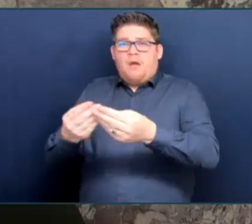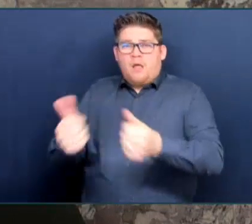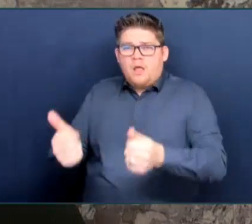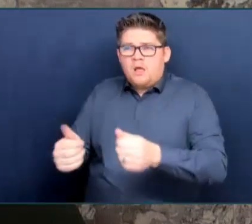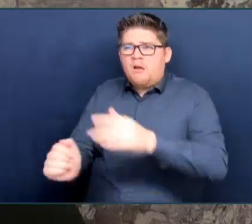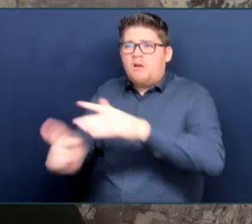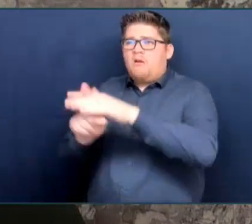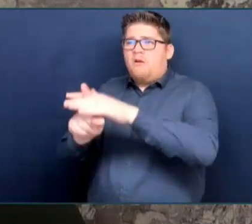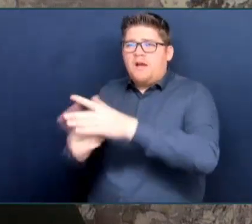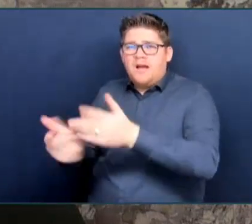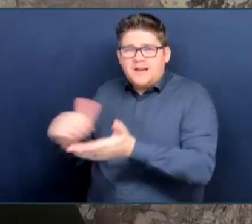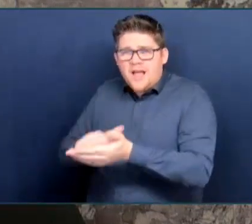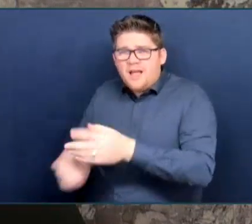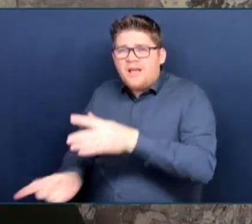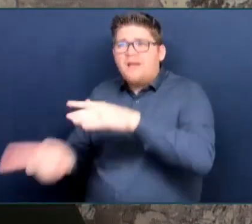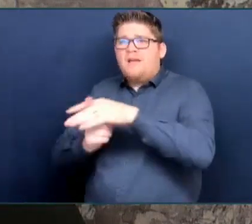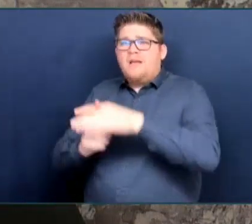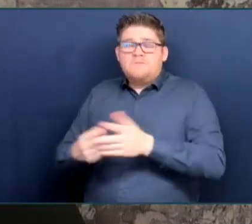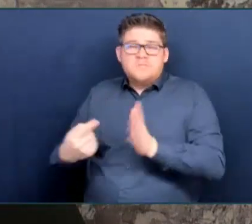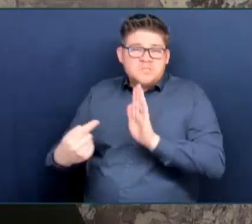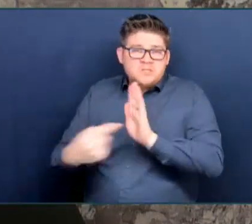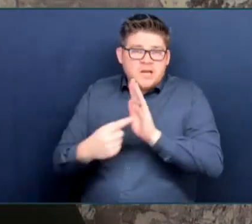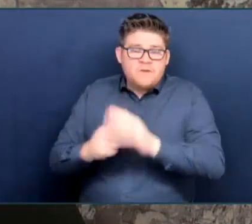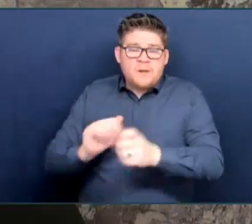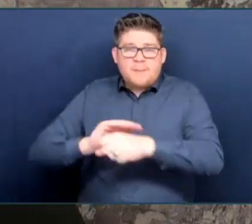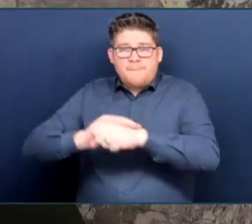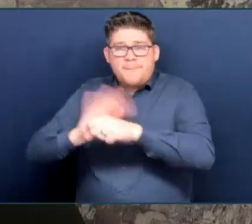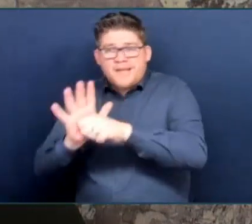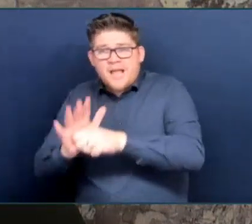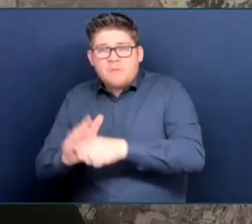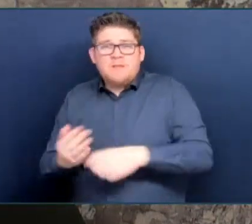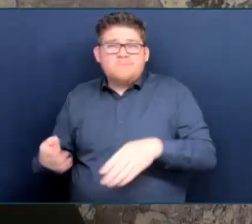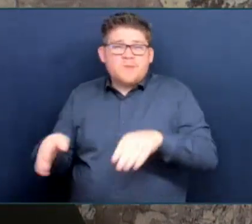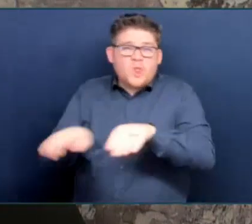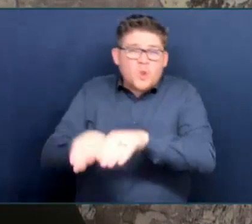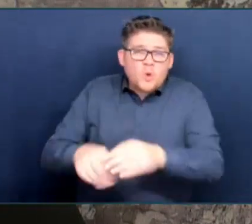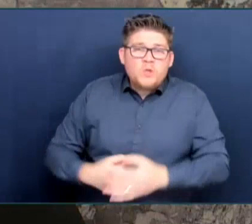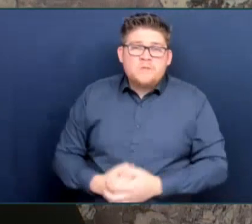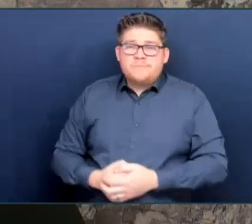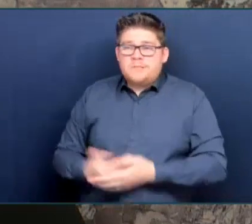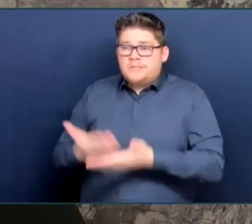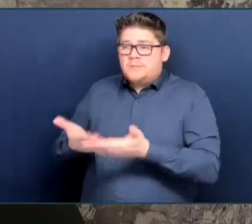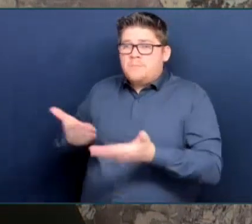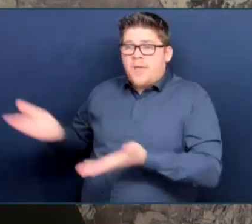the supply chain challenges, the increase in